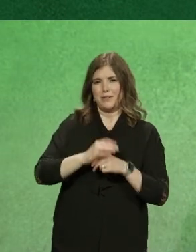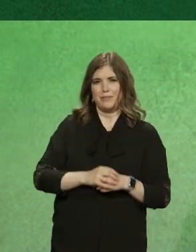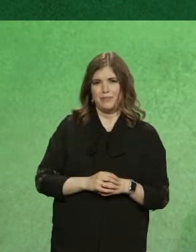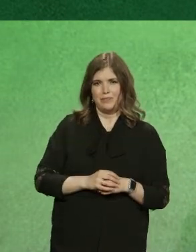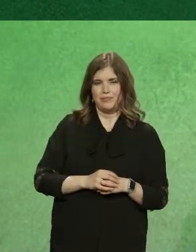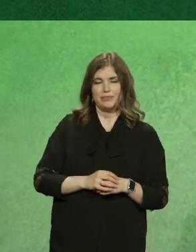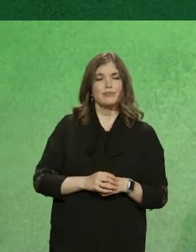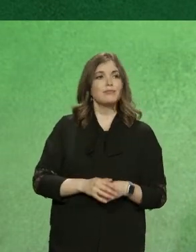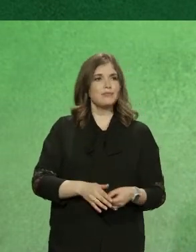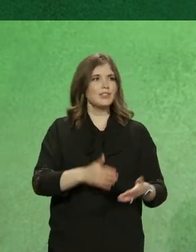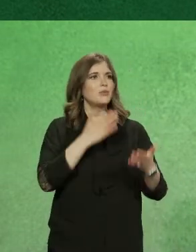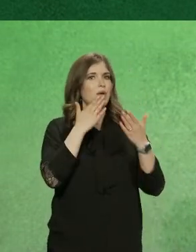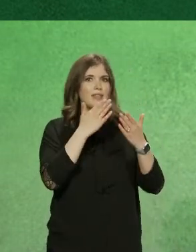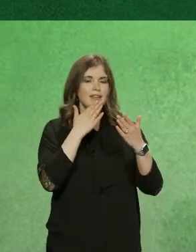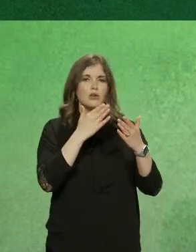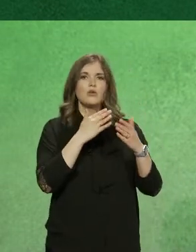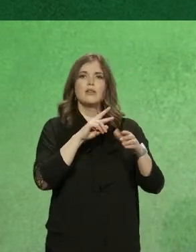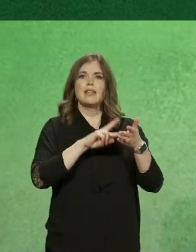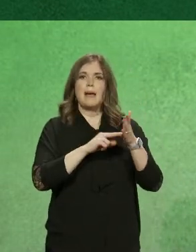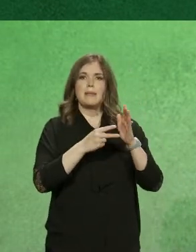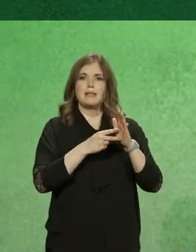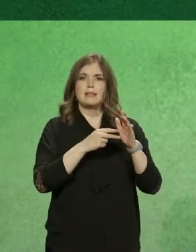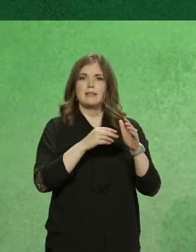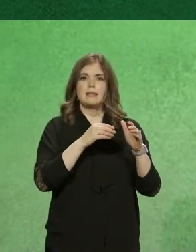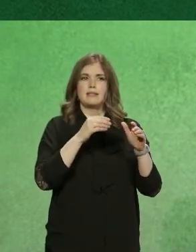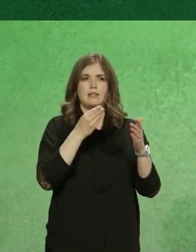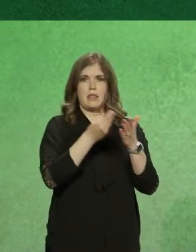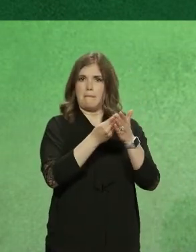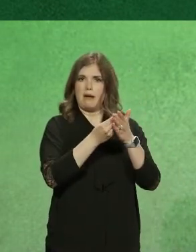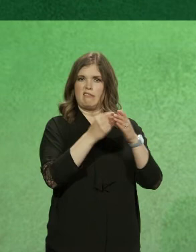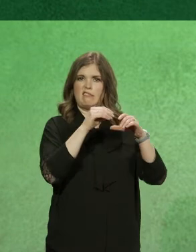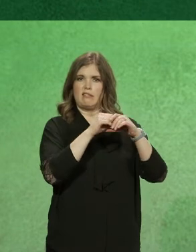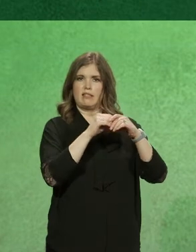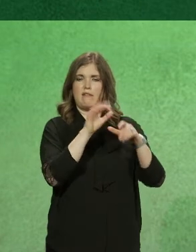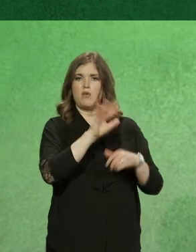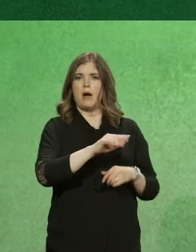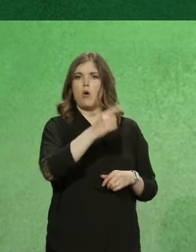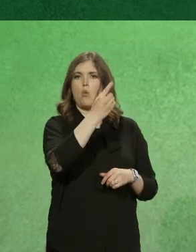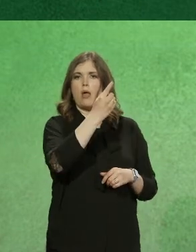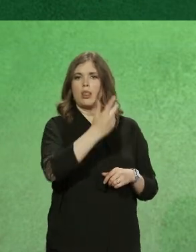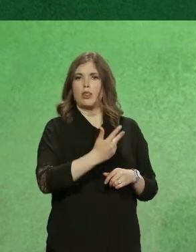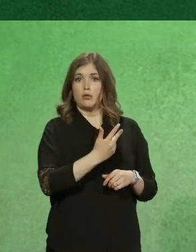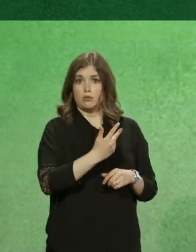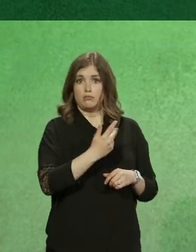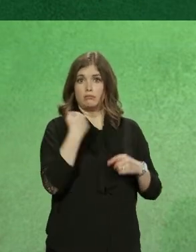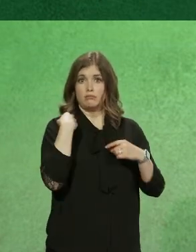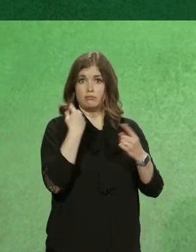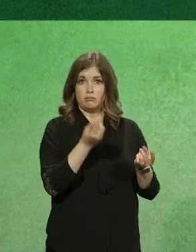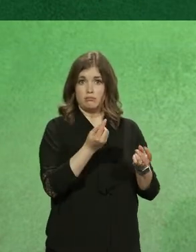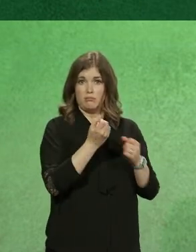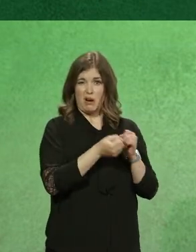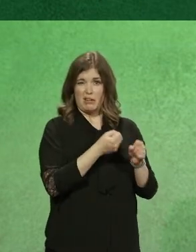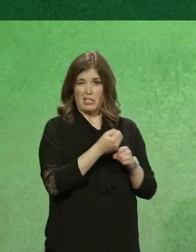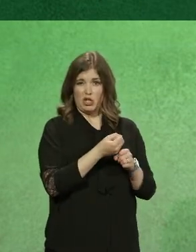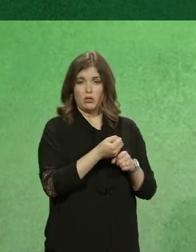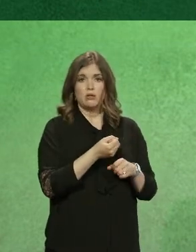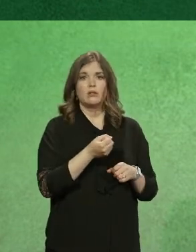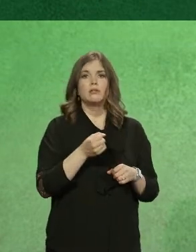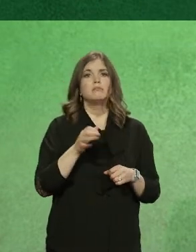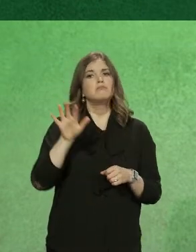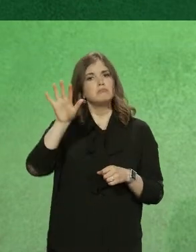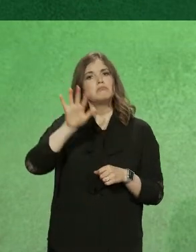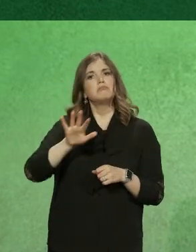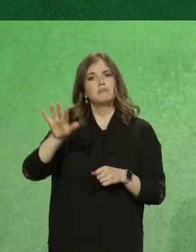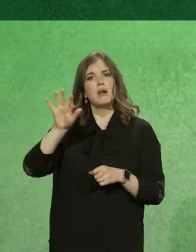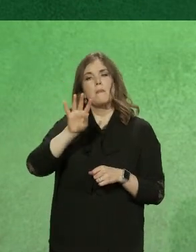Great, thank you. So they save about a third of the overall expense over the year then? Probably it's